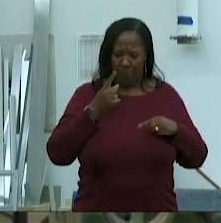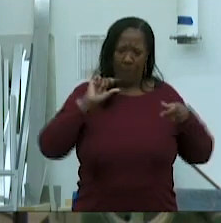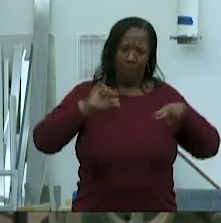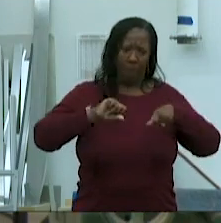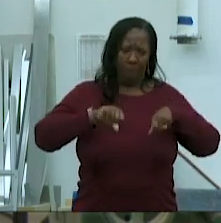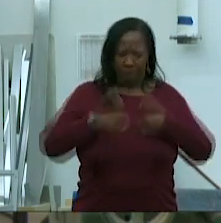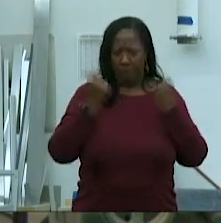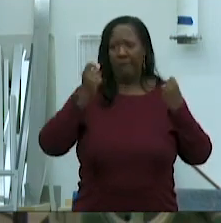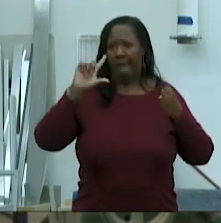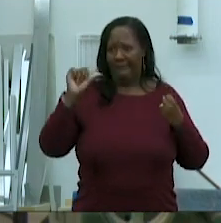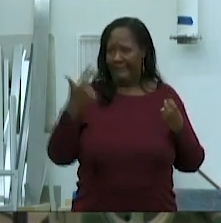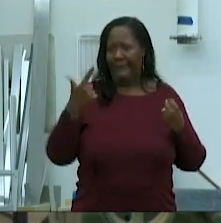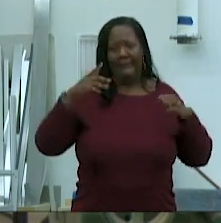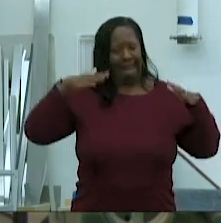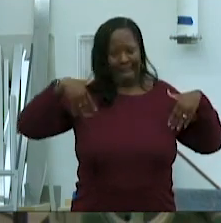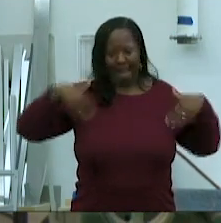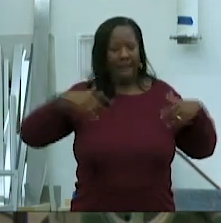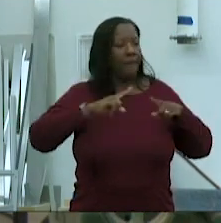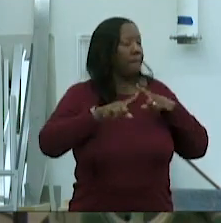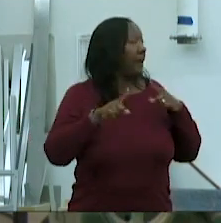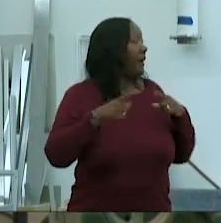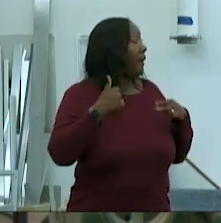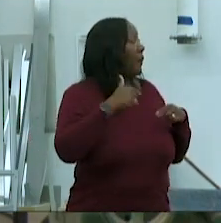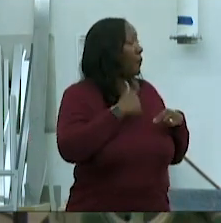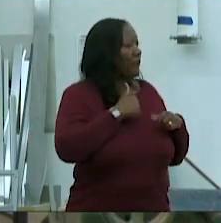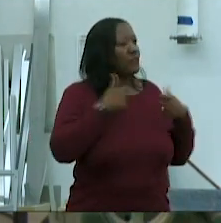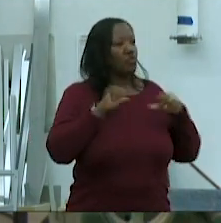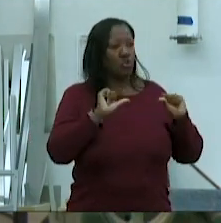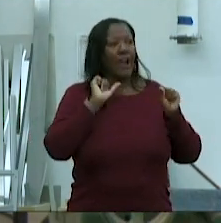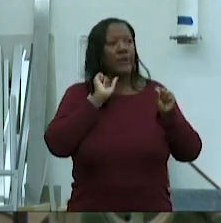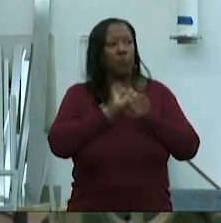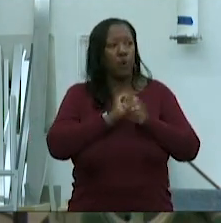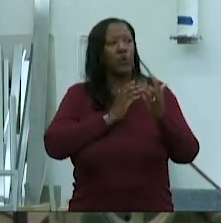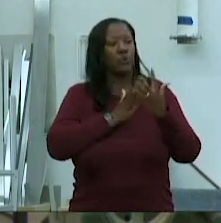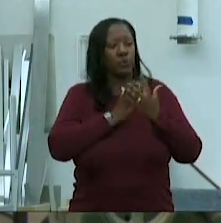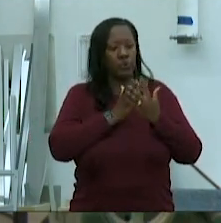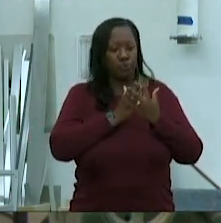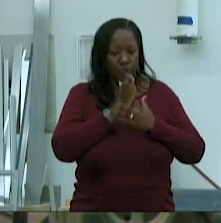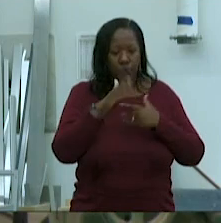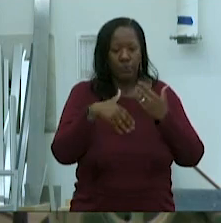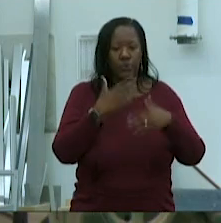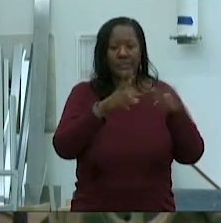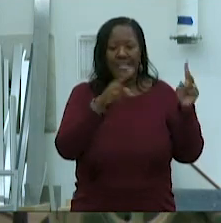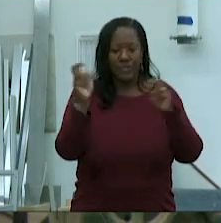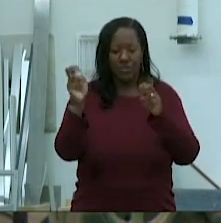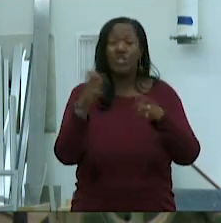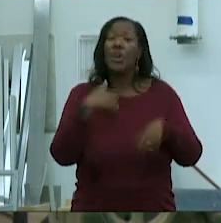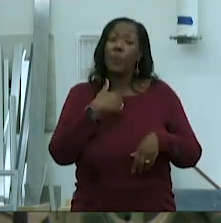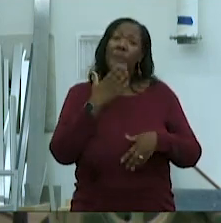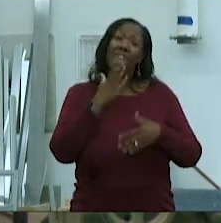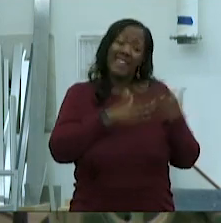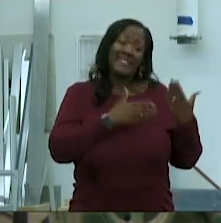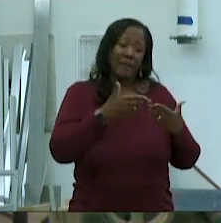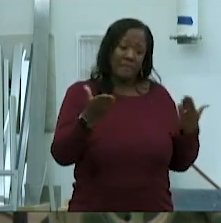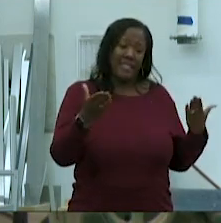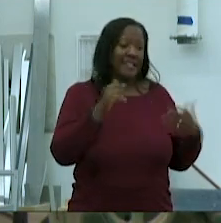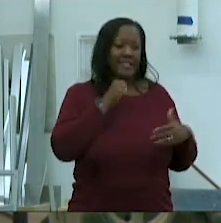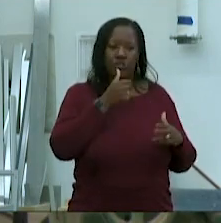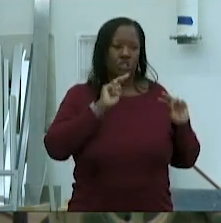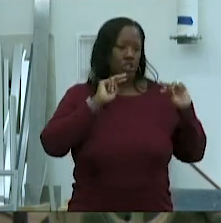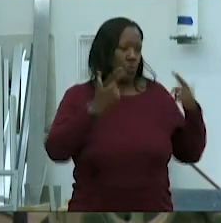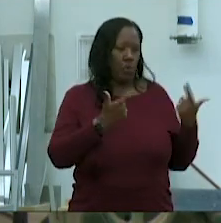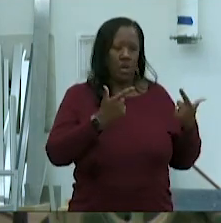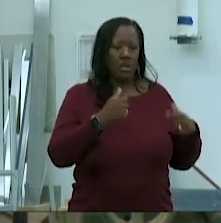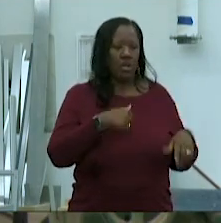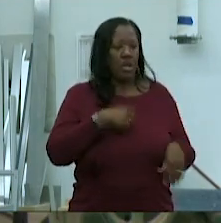Typically, we work through these issues in the prototyping phase. I think we've had things that just straight up don't work, and we get 2 weeks in,